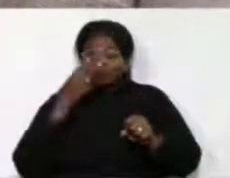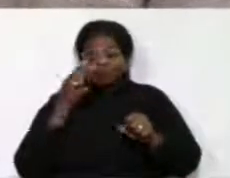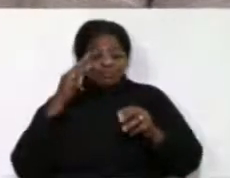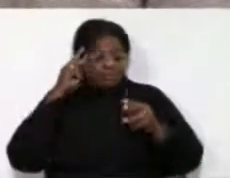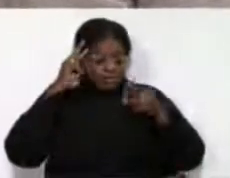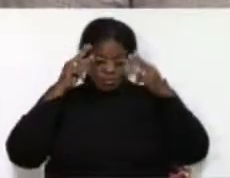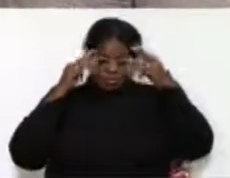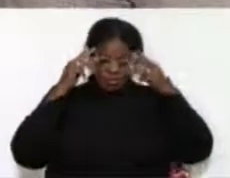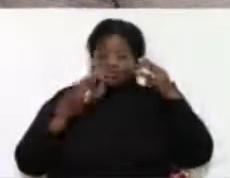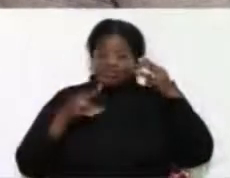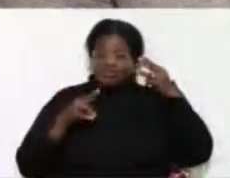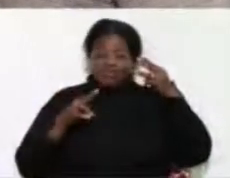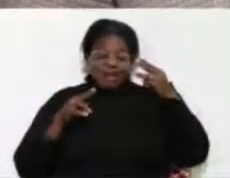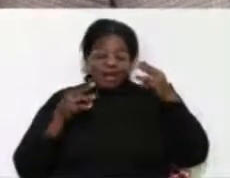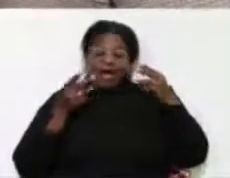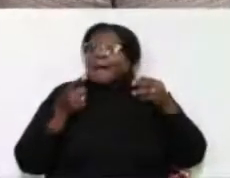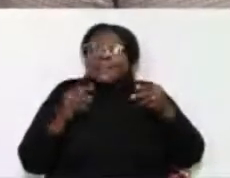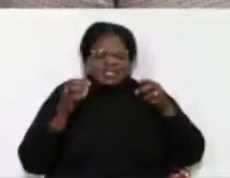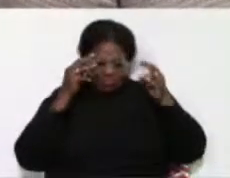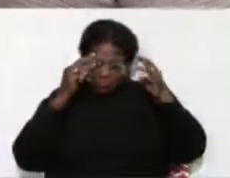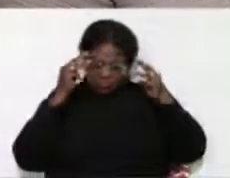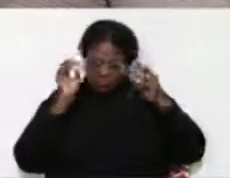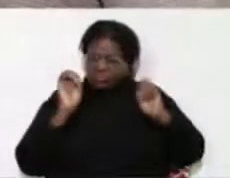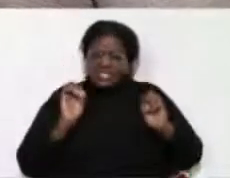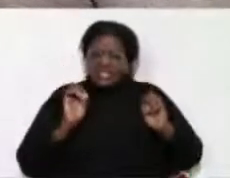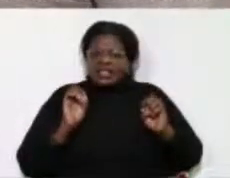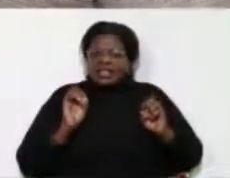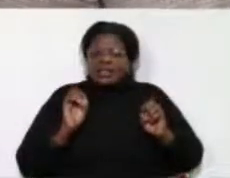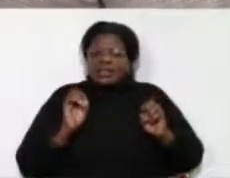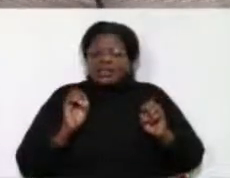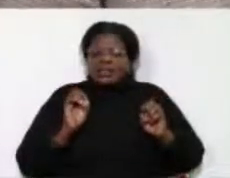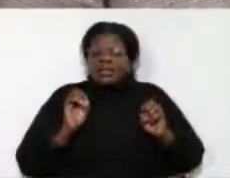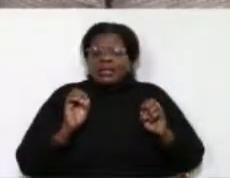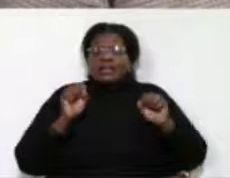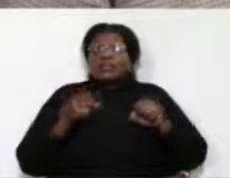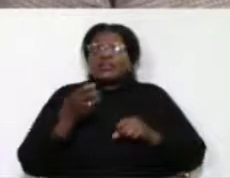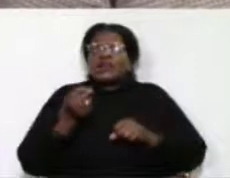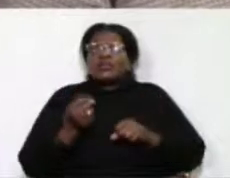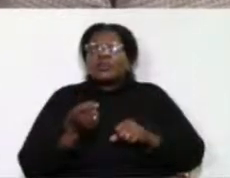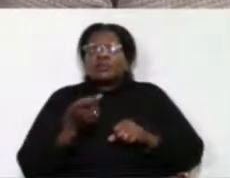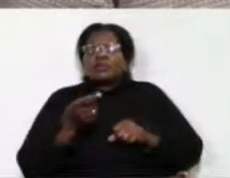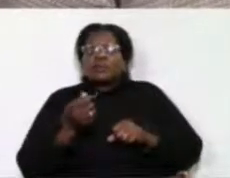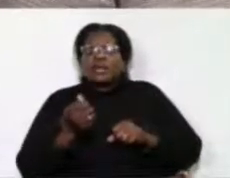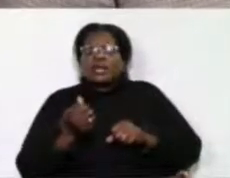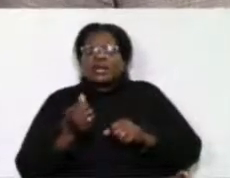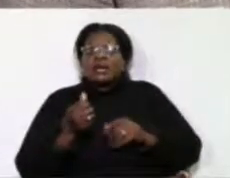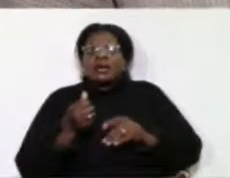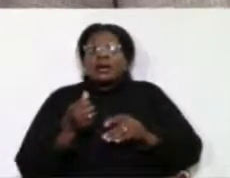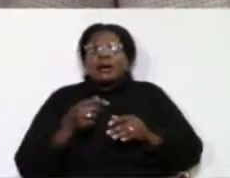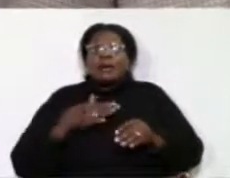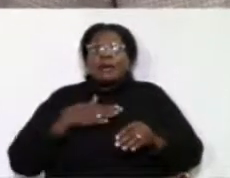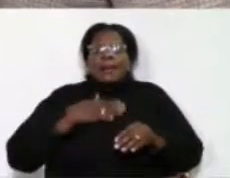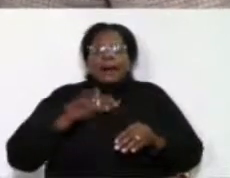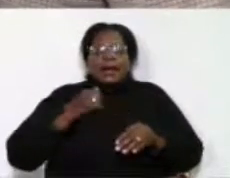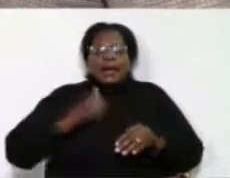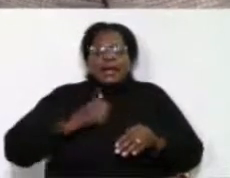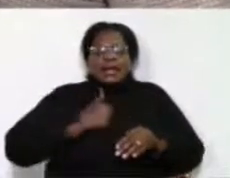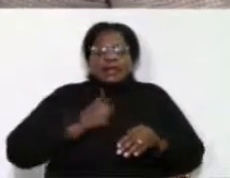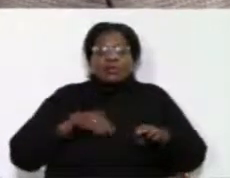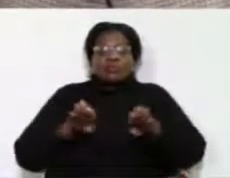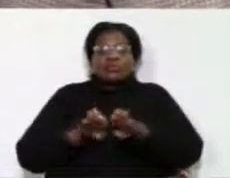Don't be worried, it's not too hectic. All right. So let's say you've got a total revenue. And my point earlier was about to try and do this monthly. You'll